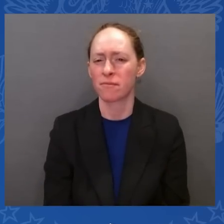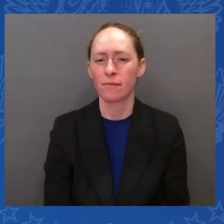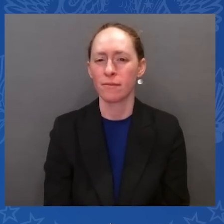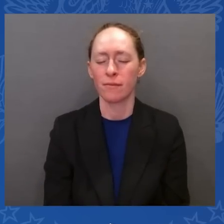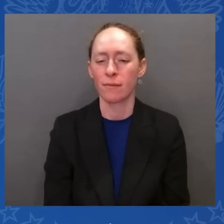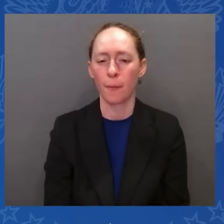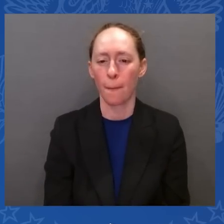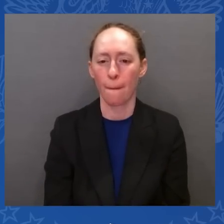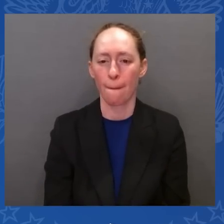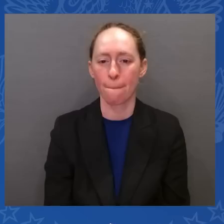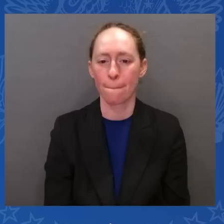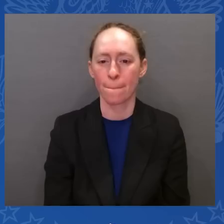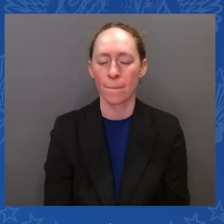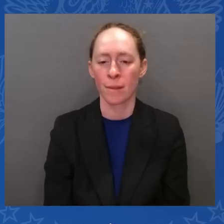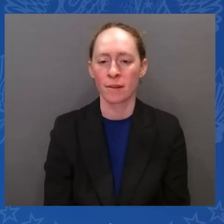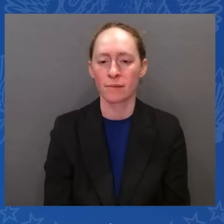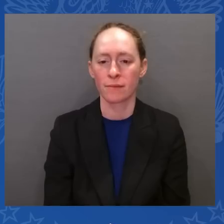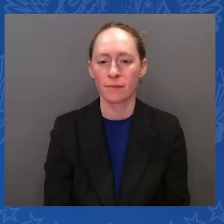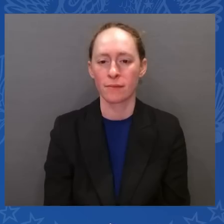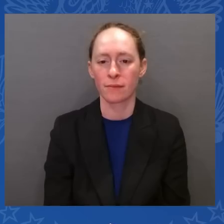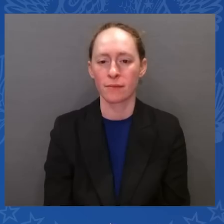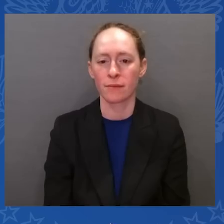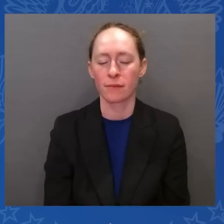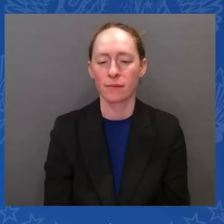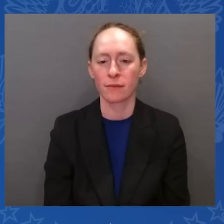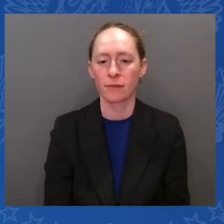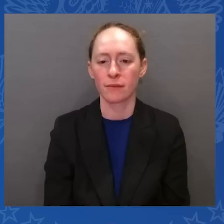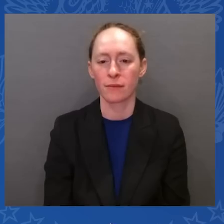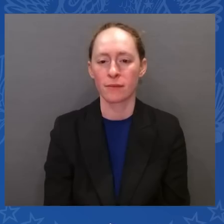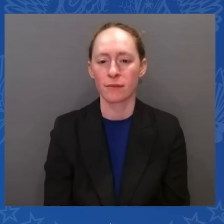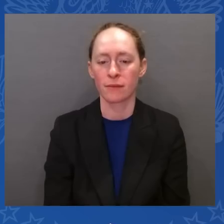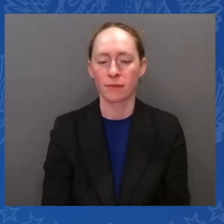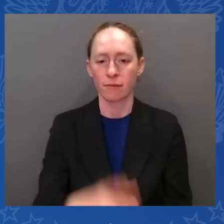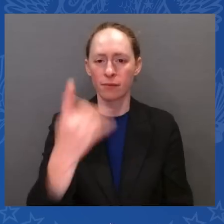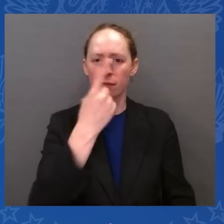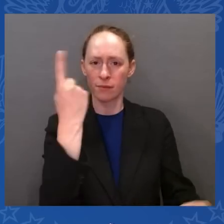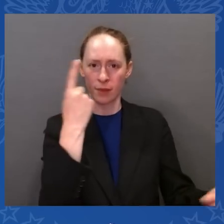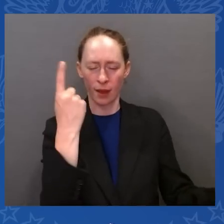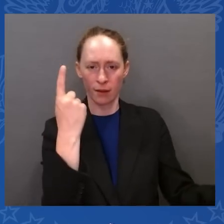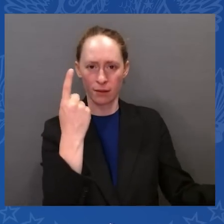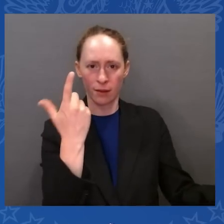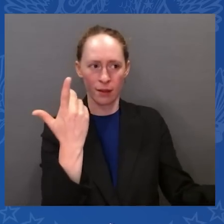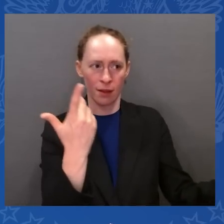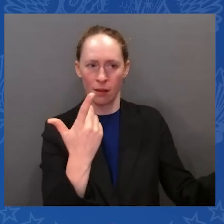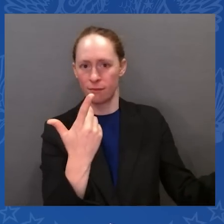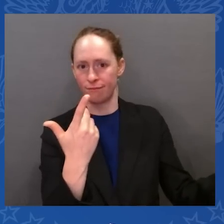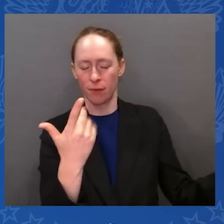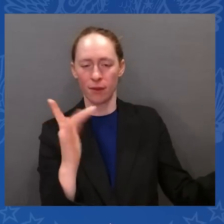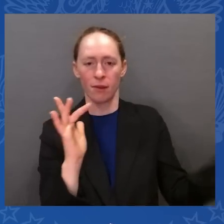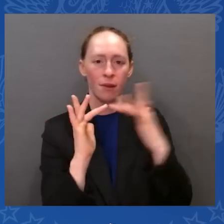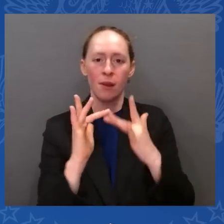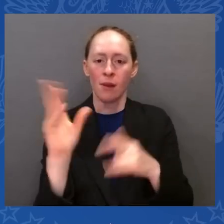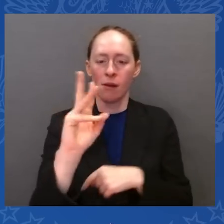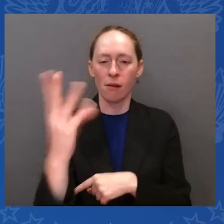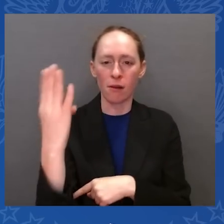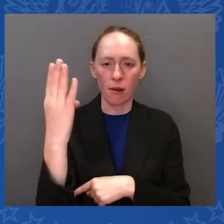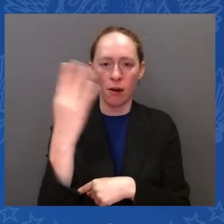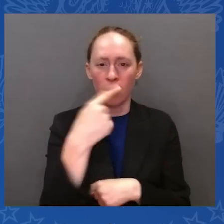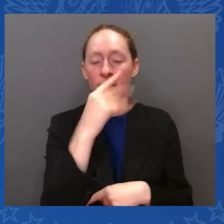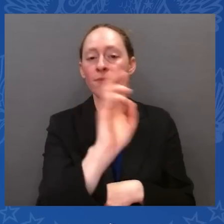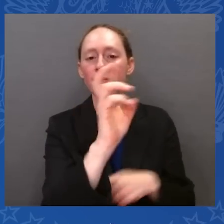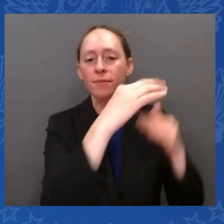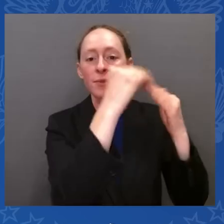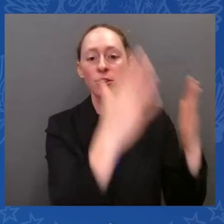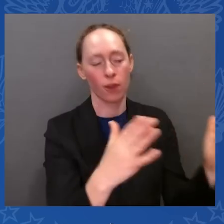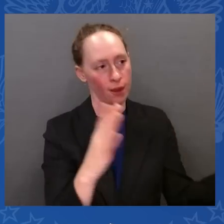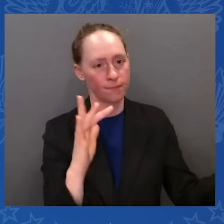I got a call that morning at 6 o'clock saying that the Republican